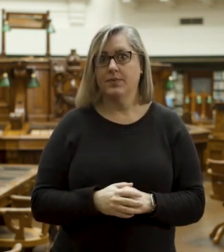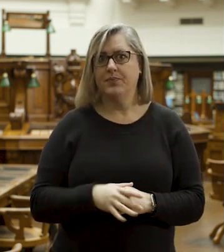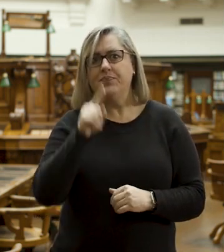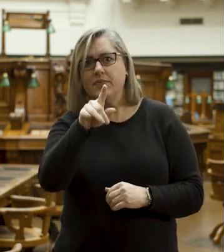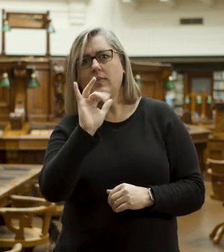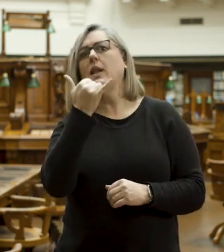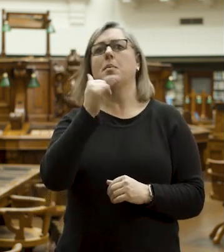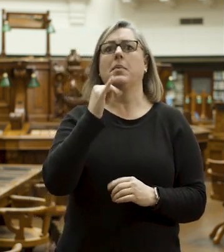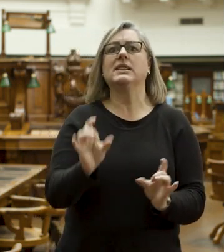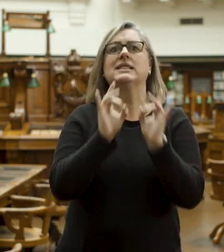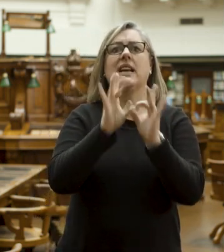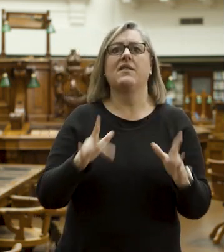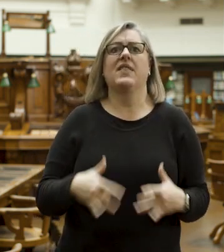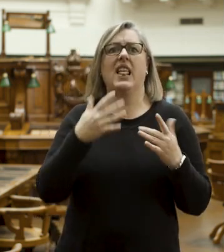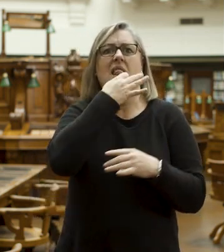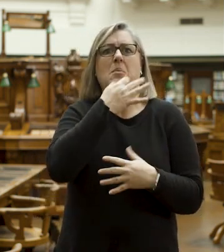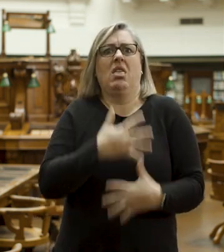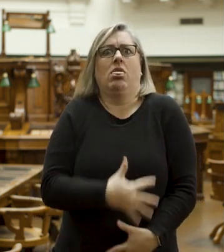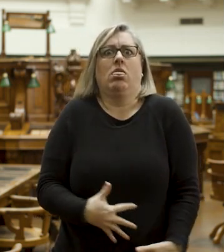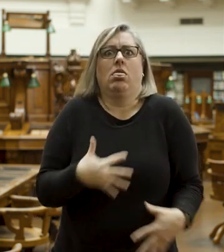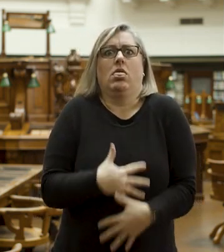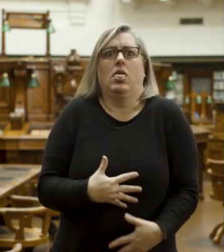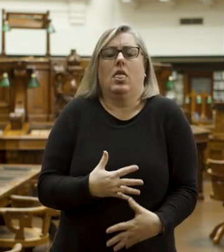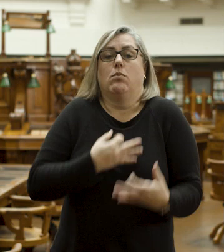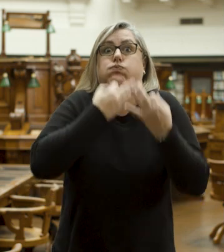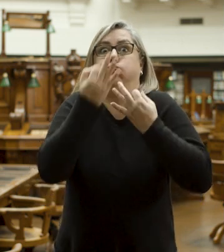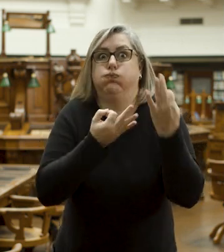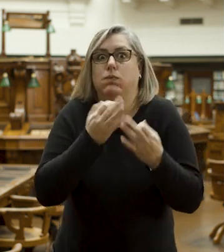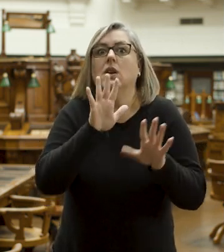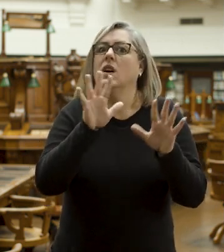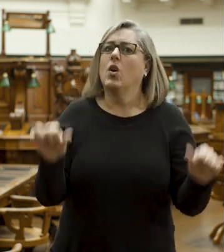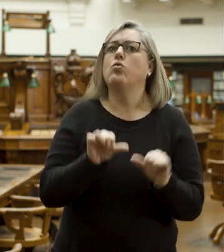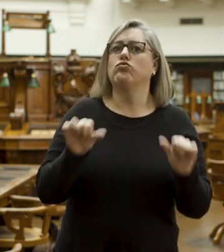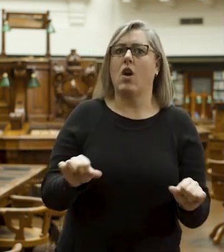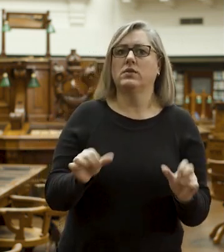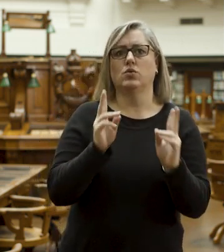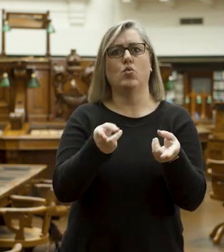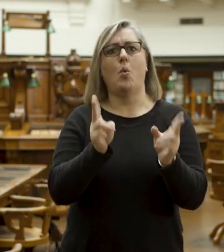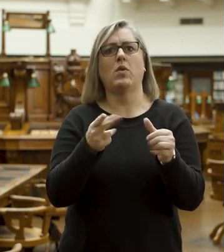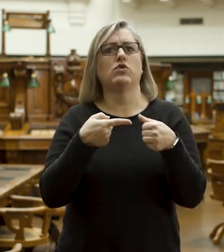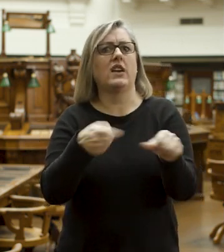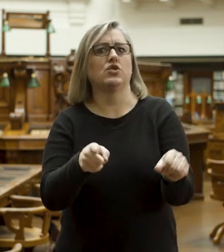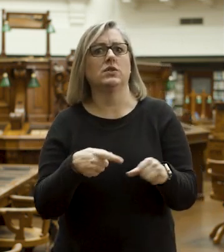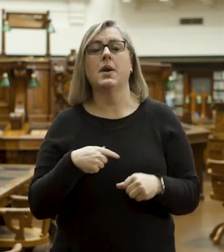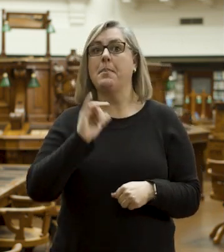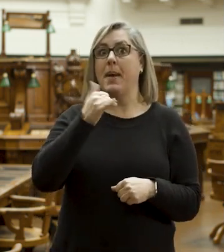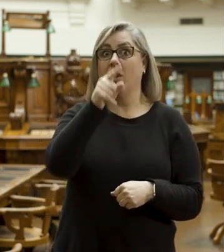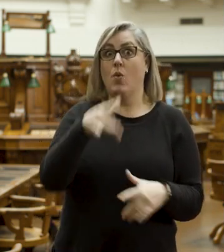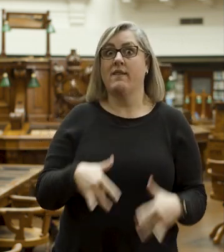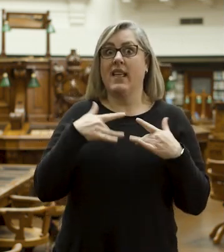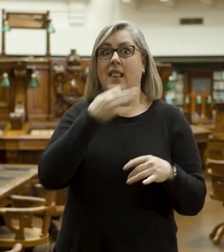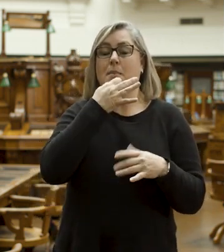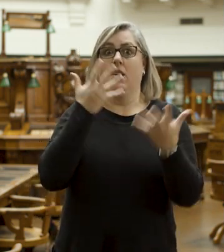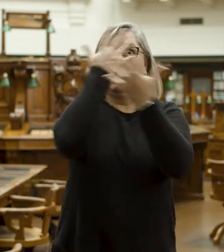Now you might start to feel a little bit queasy. That's okay. Do not worry. That's perfectly normal. You might start to feel a little bit